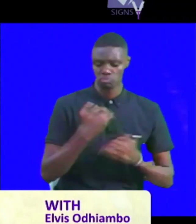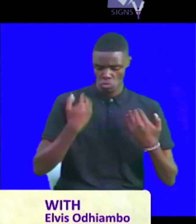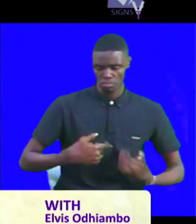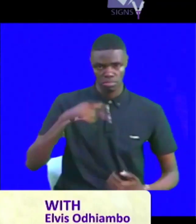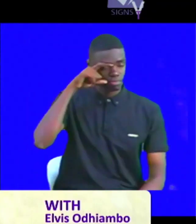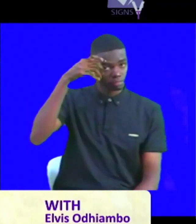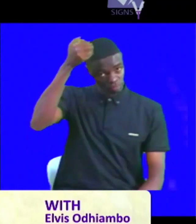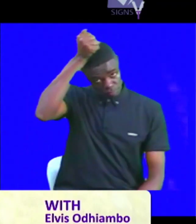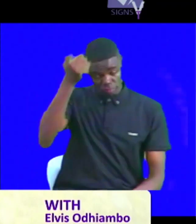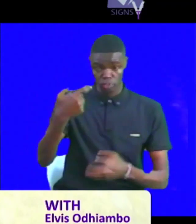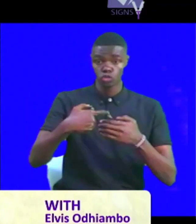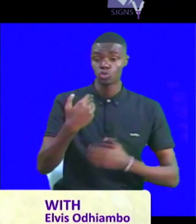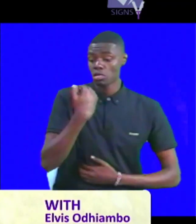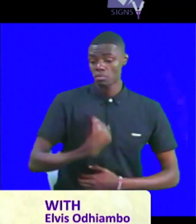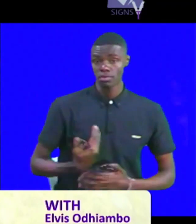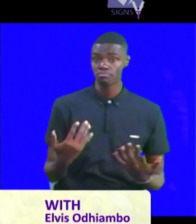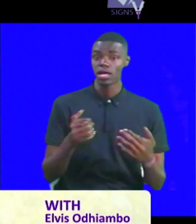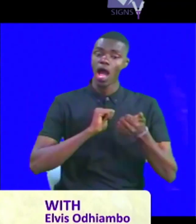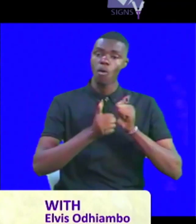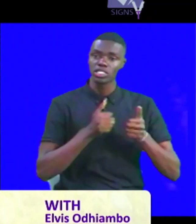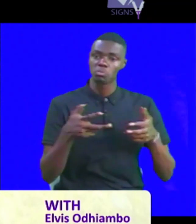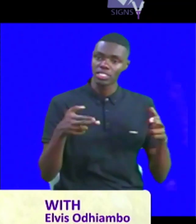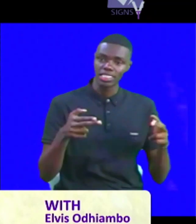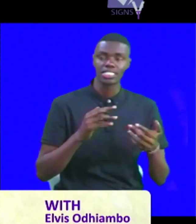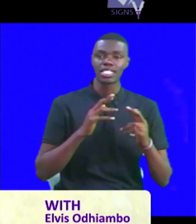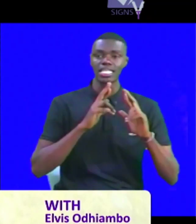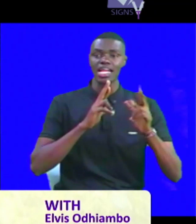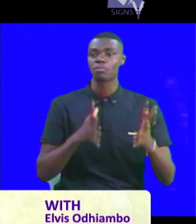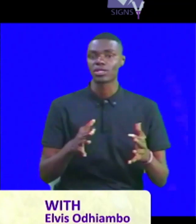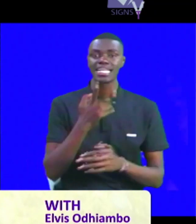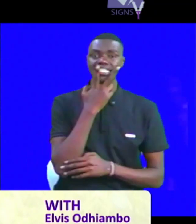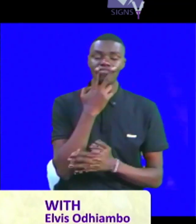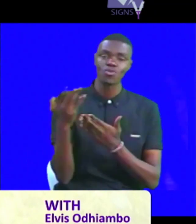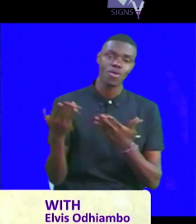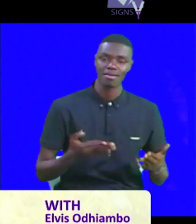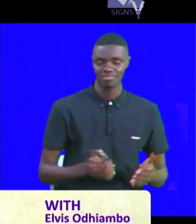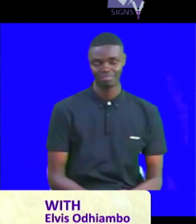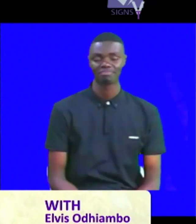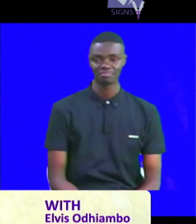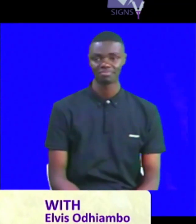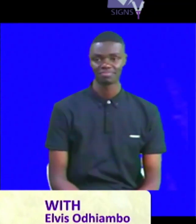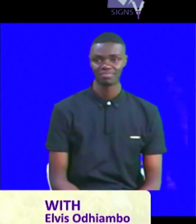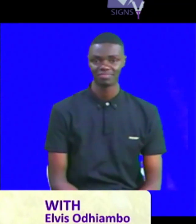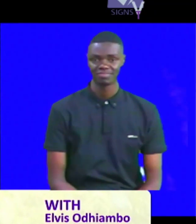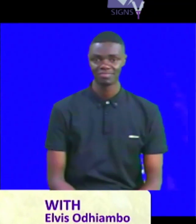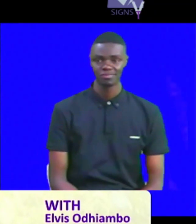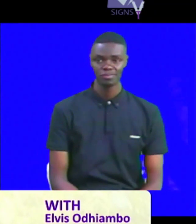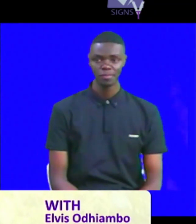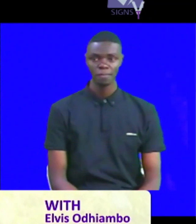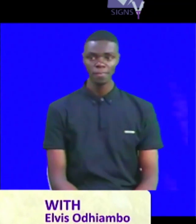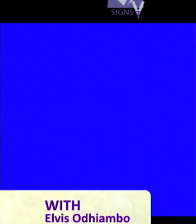ODHIAMBO, and joining me on Panditry is our sports editor and sports reporter Elvis. Karibu sana, my brother. Thank you so much,